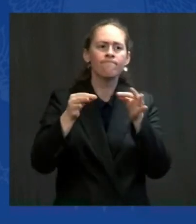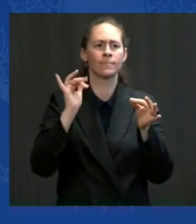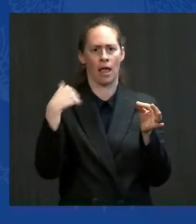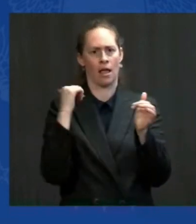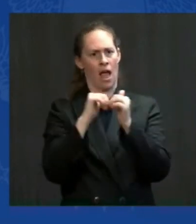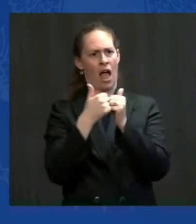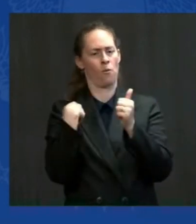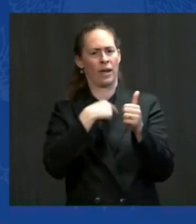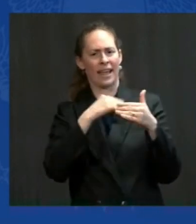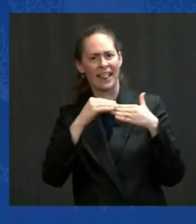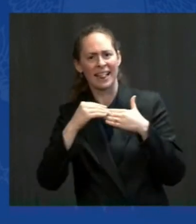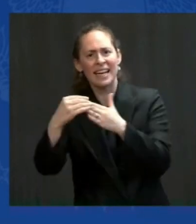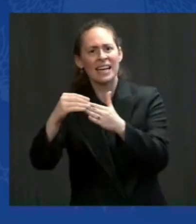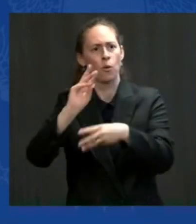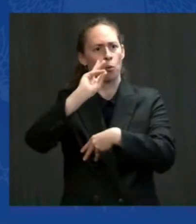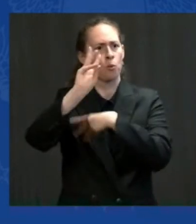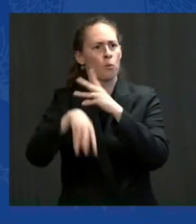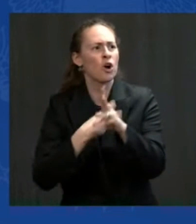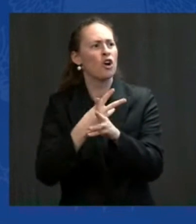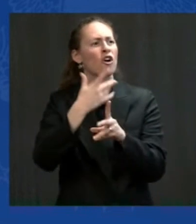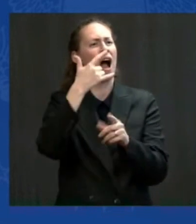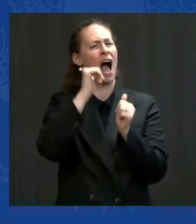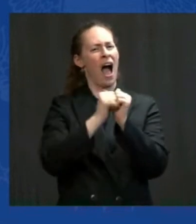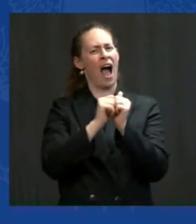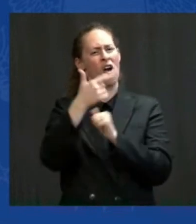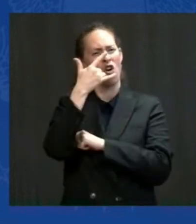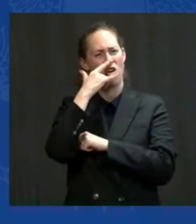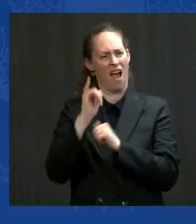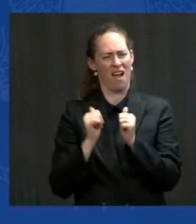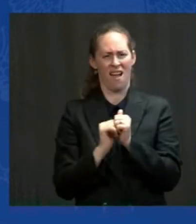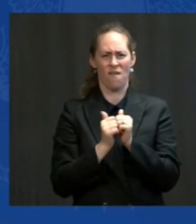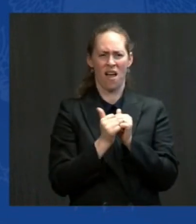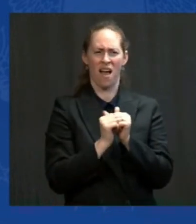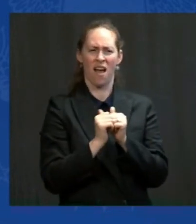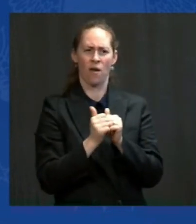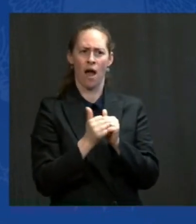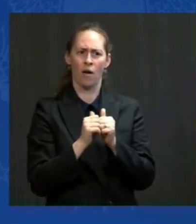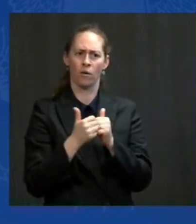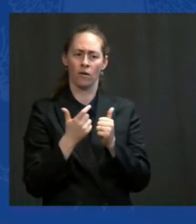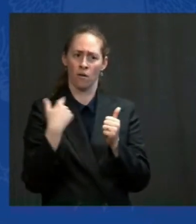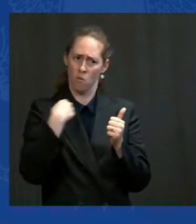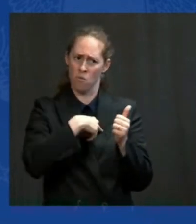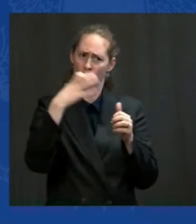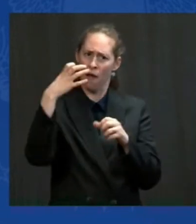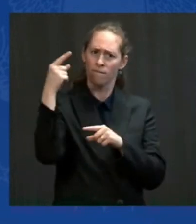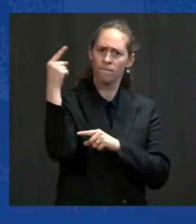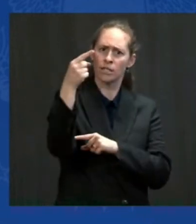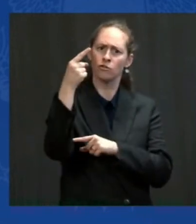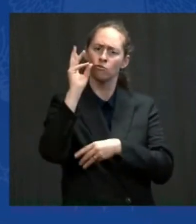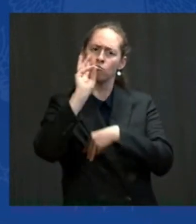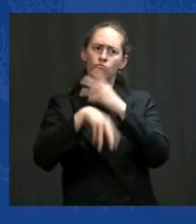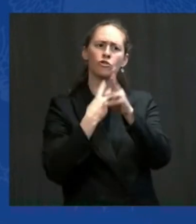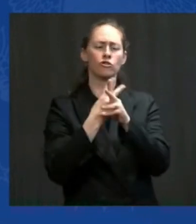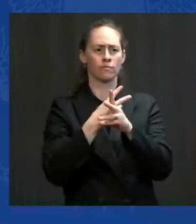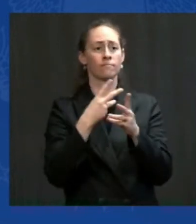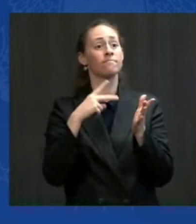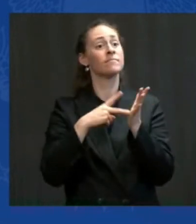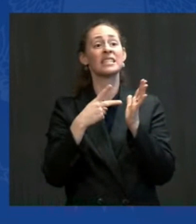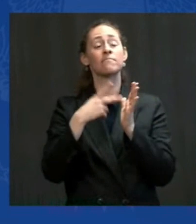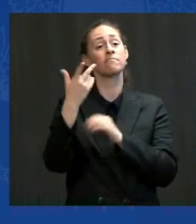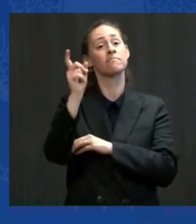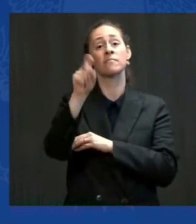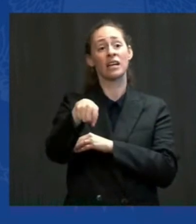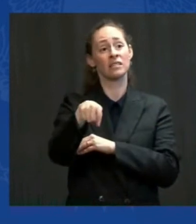edges is because we're the first industrial nation in the world to allow 12 years of